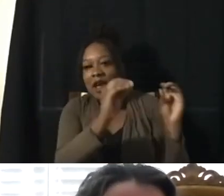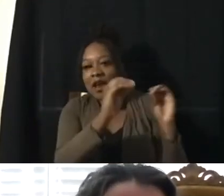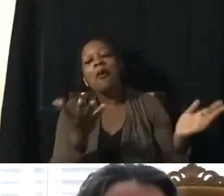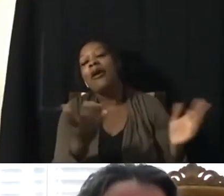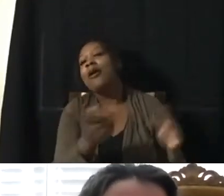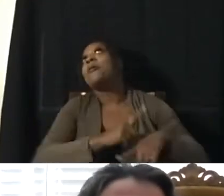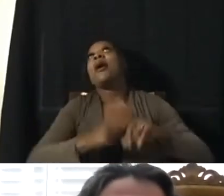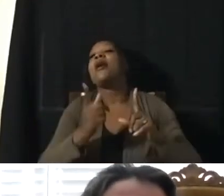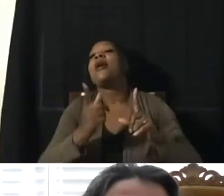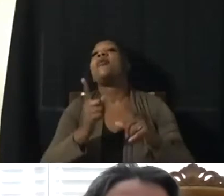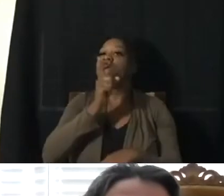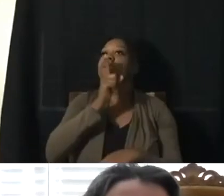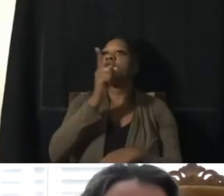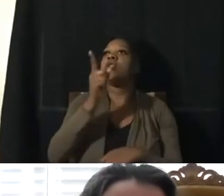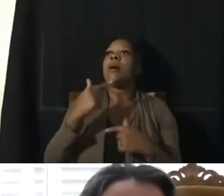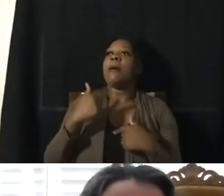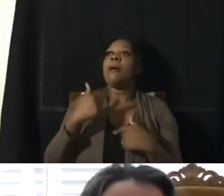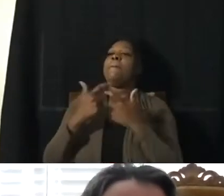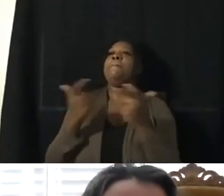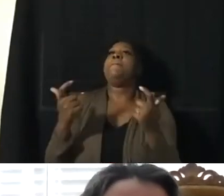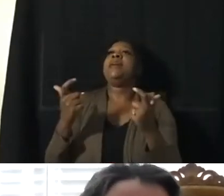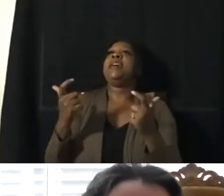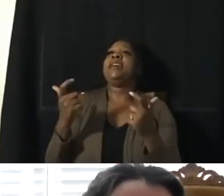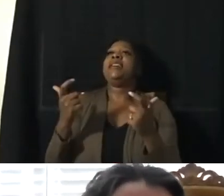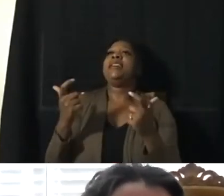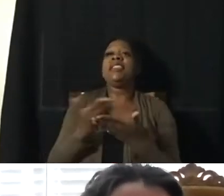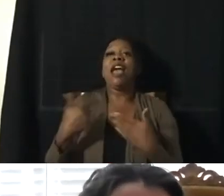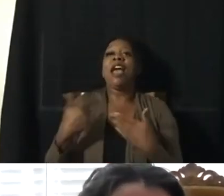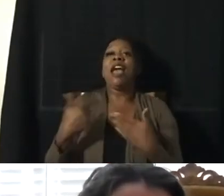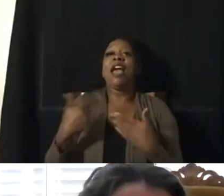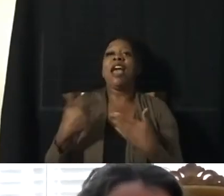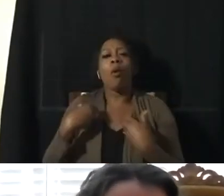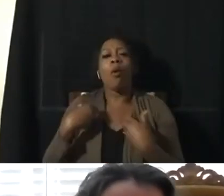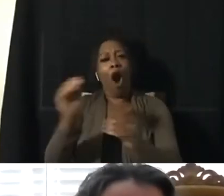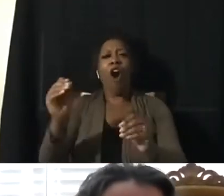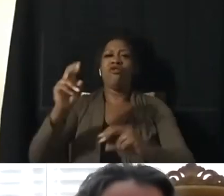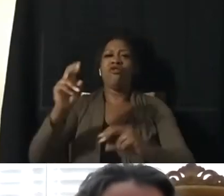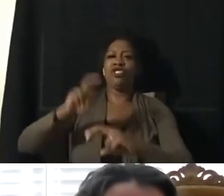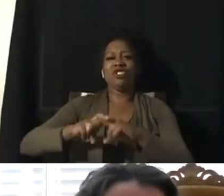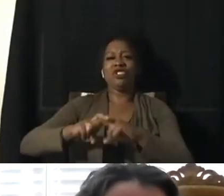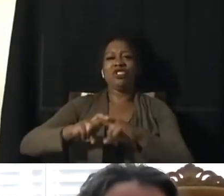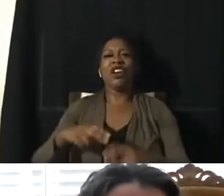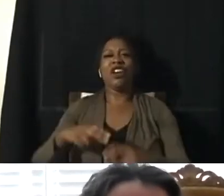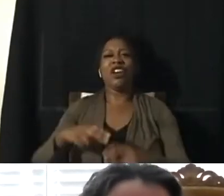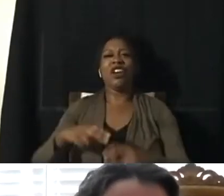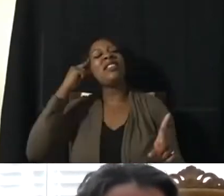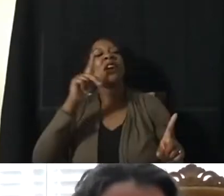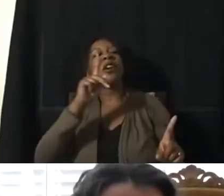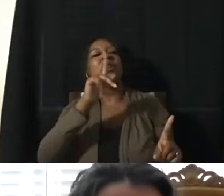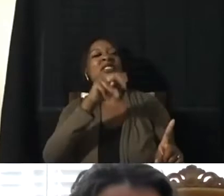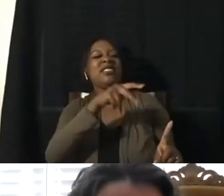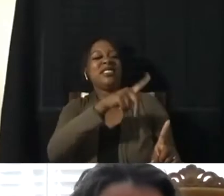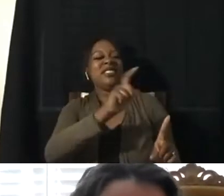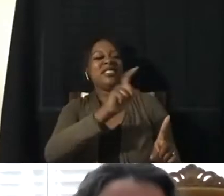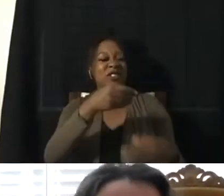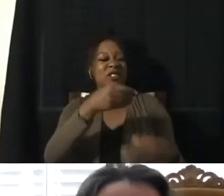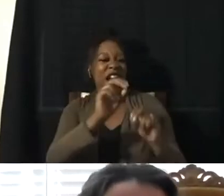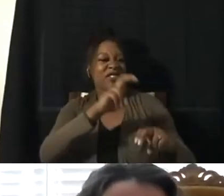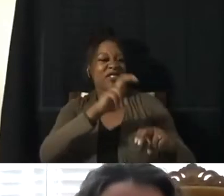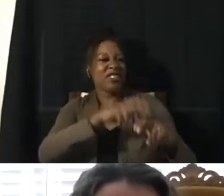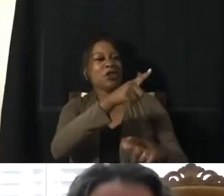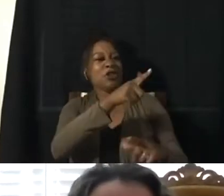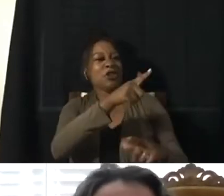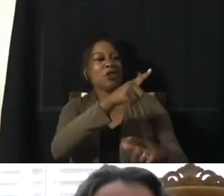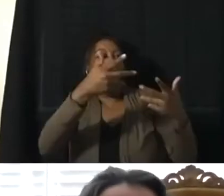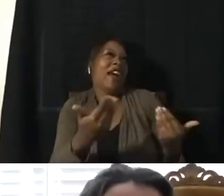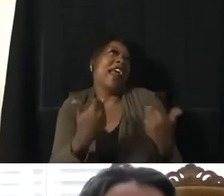office chair. And I think a lot of people make the assumption that like, Kristen doesn't need an office chair. She has a chair with her. She